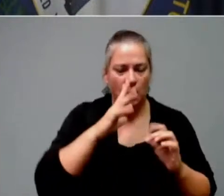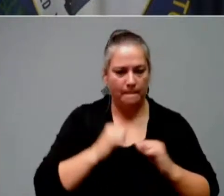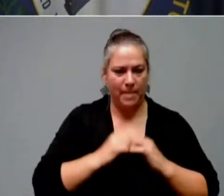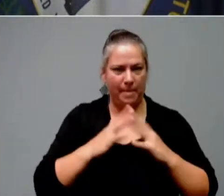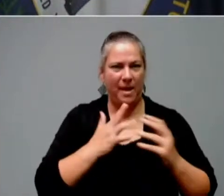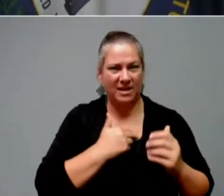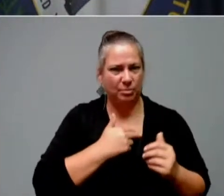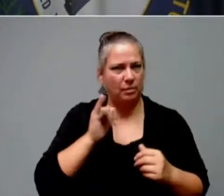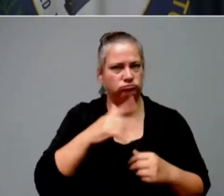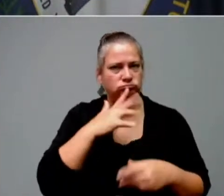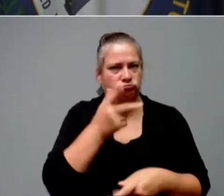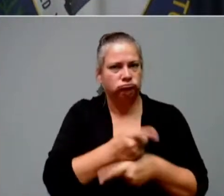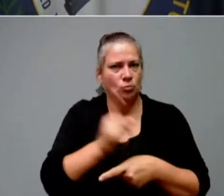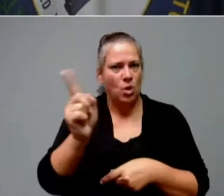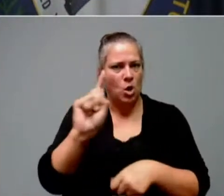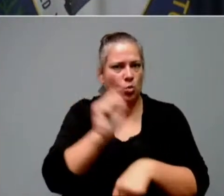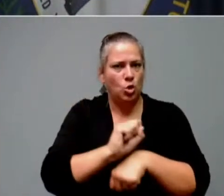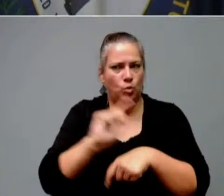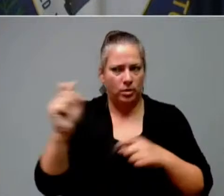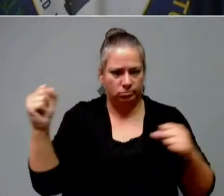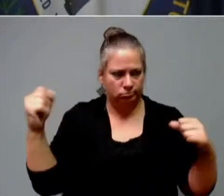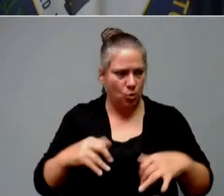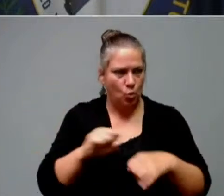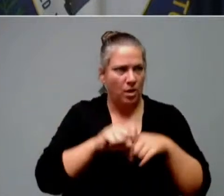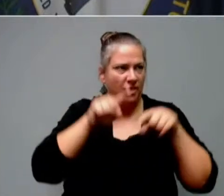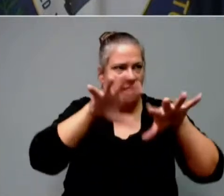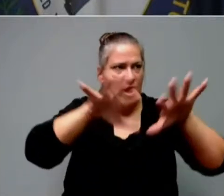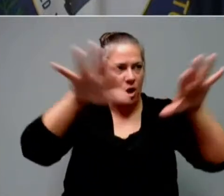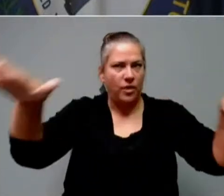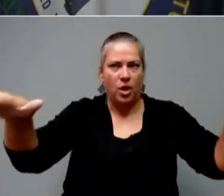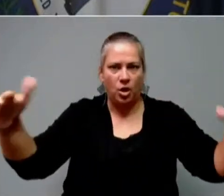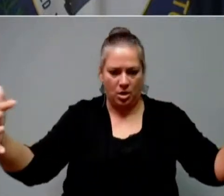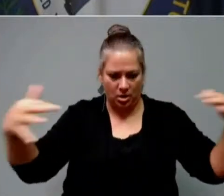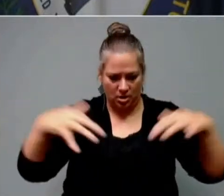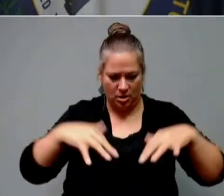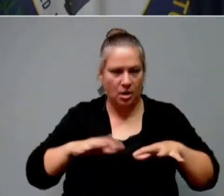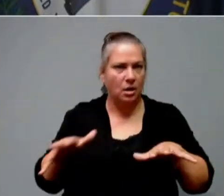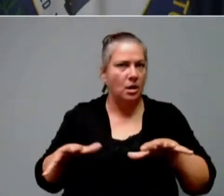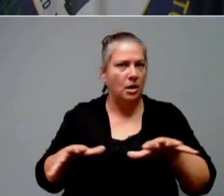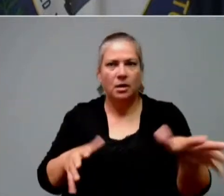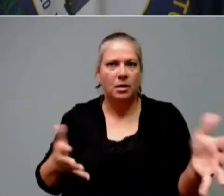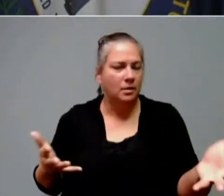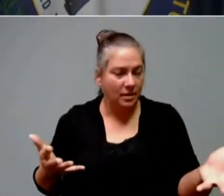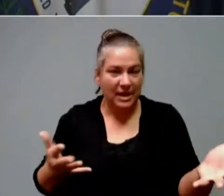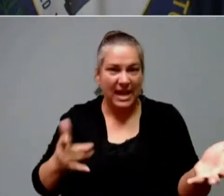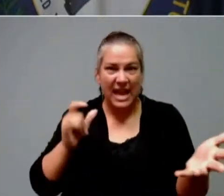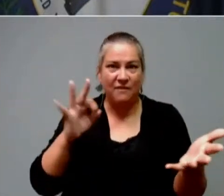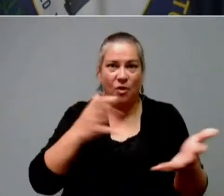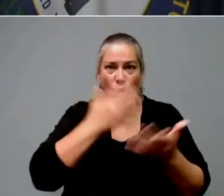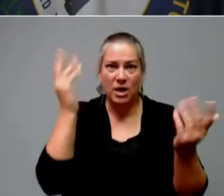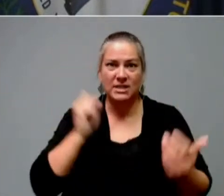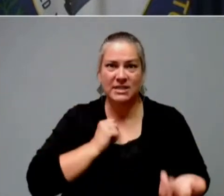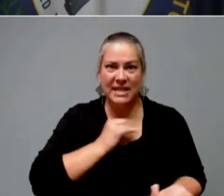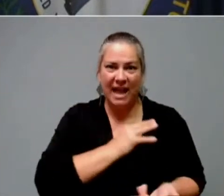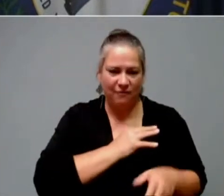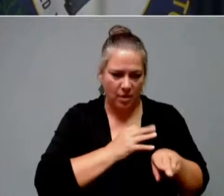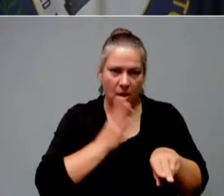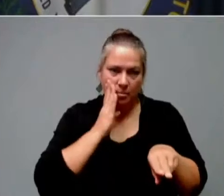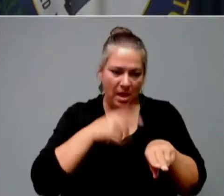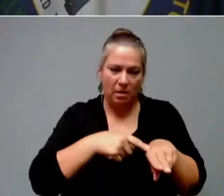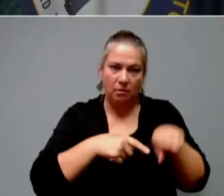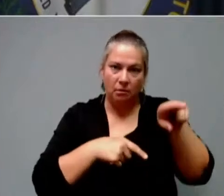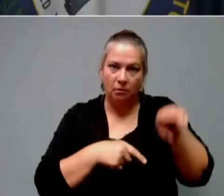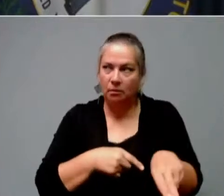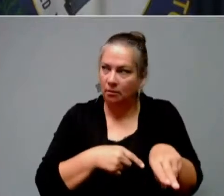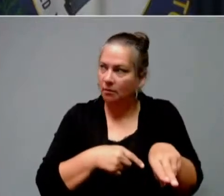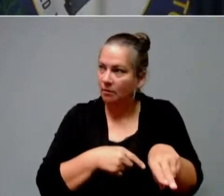more accurate estimate of any time. If we say ICU beds, if you don't have enough staff, the extra bed doesn't matter. So we're trying to